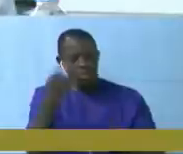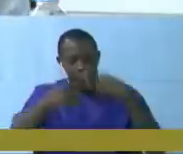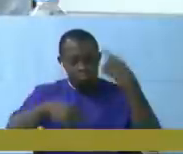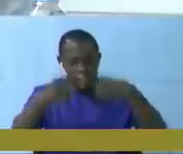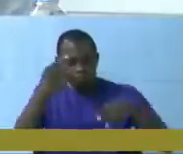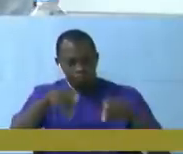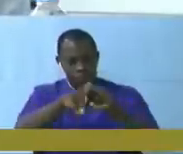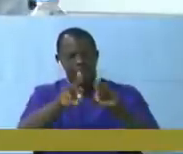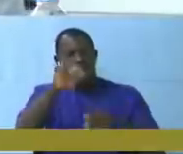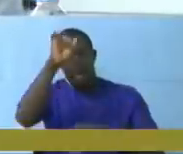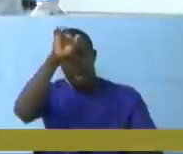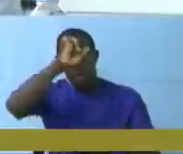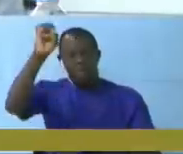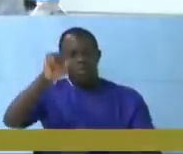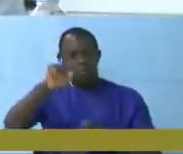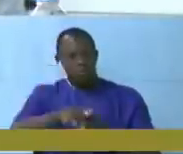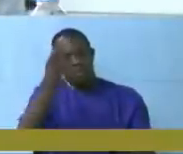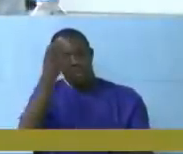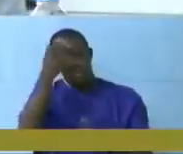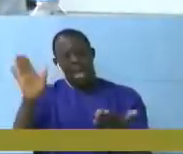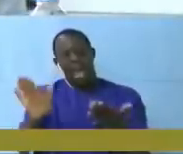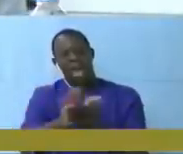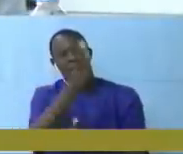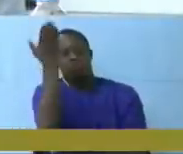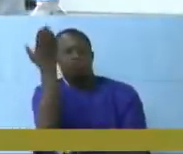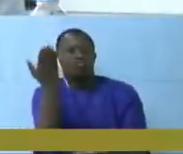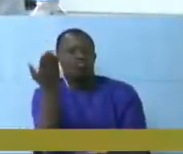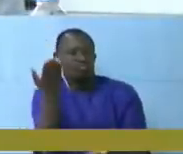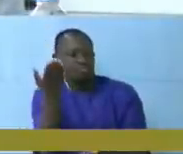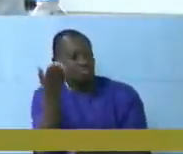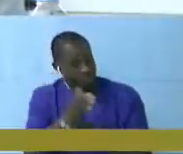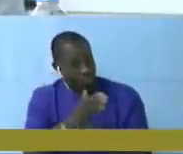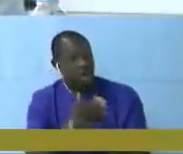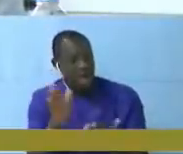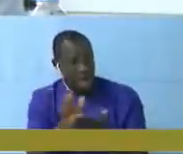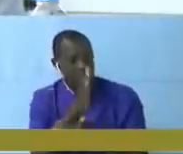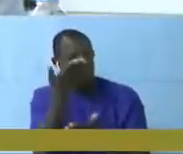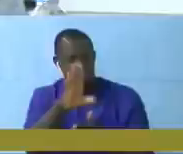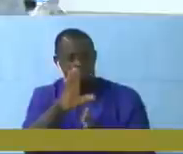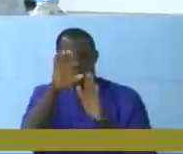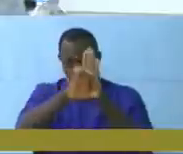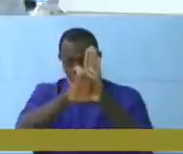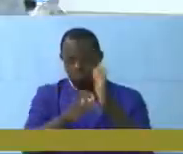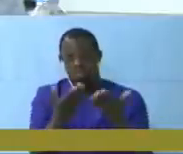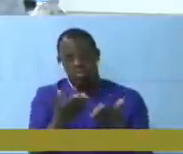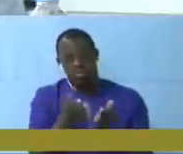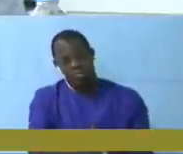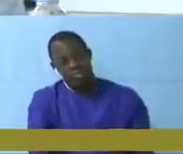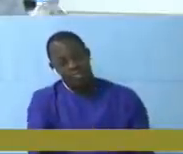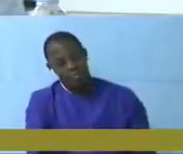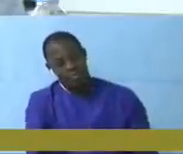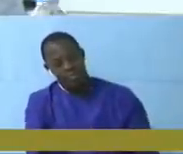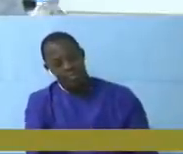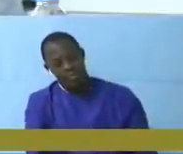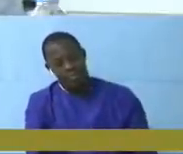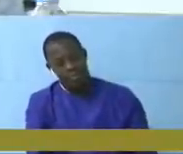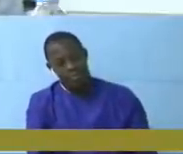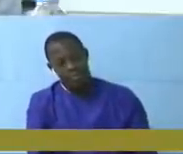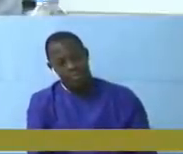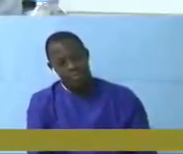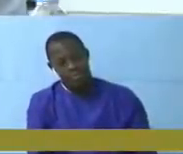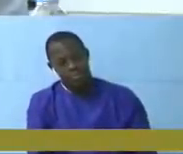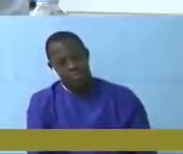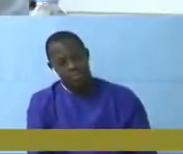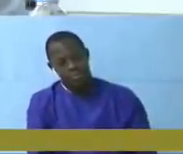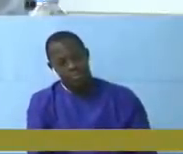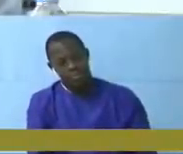President bi ak ki nga xamne mo koy top di vice president bi dañ leen warona sanil comme ñiñ sané ki loolu lañ warona sanil kele pour woné né president bi